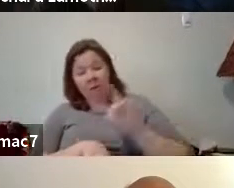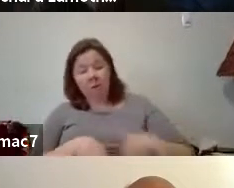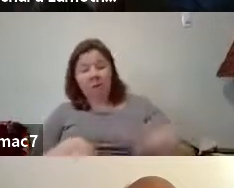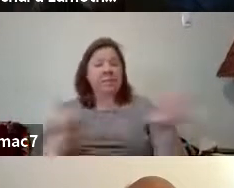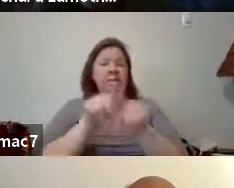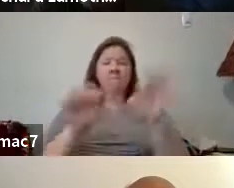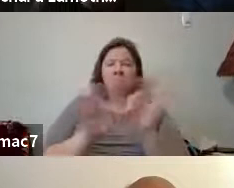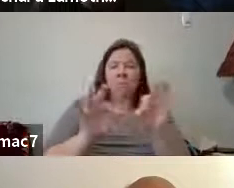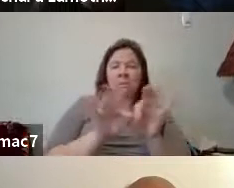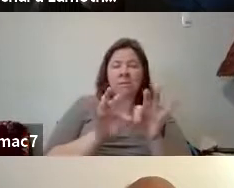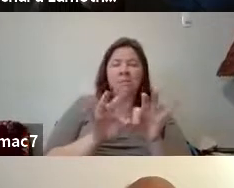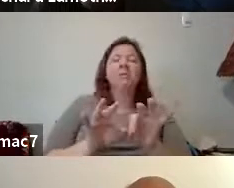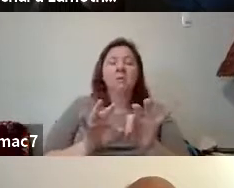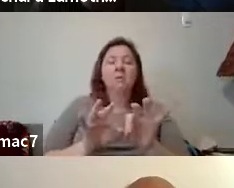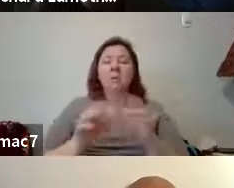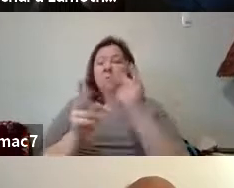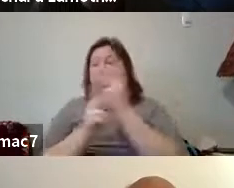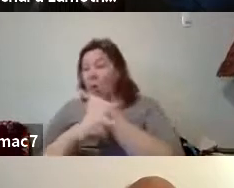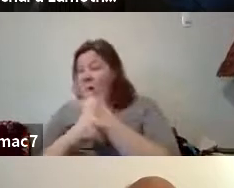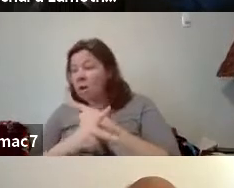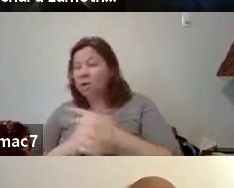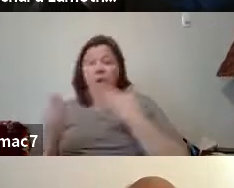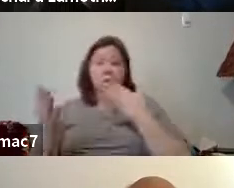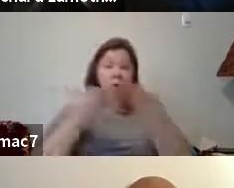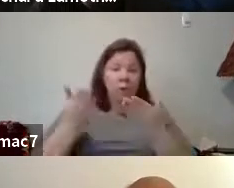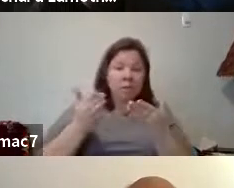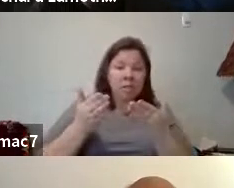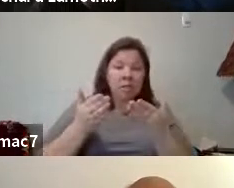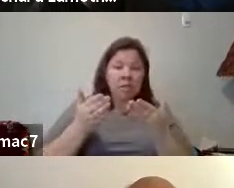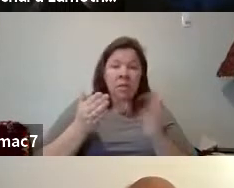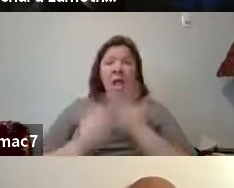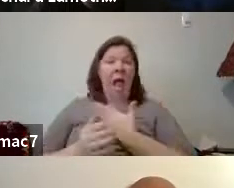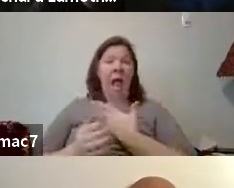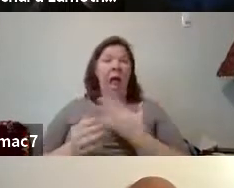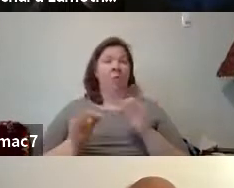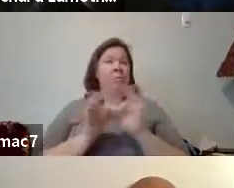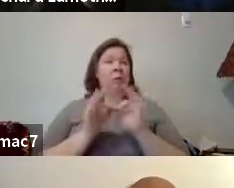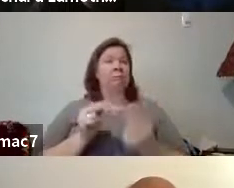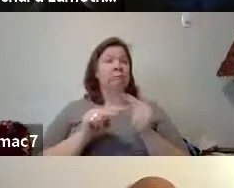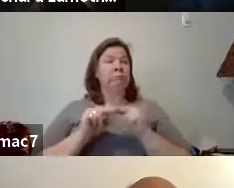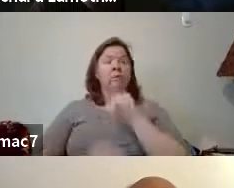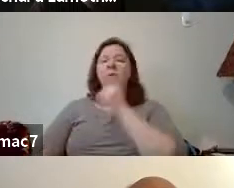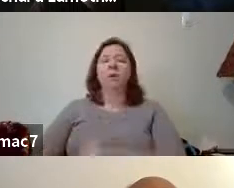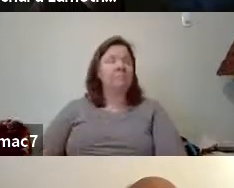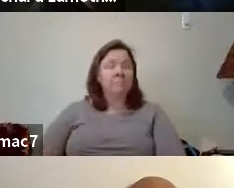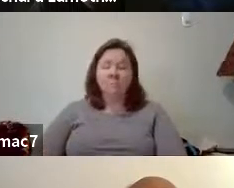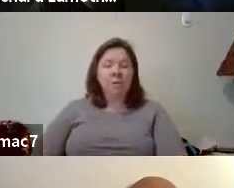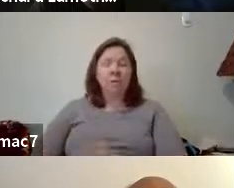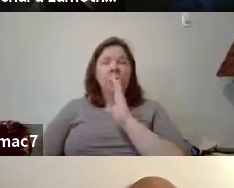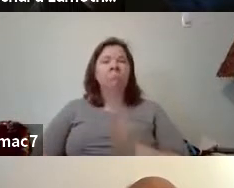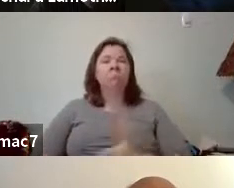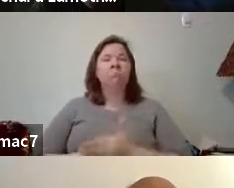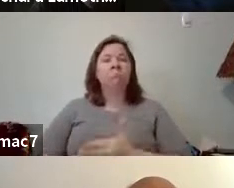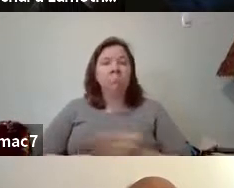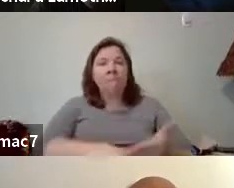more products and services and platforms and portfolios, our cost doesn't go up. It just keeps getting better and better. That's